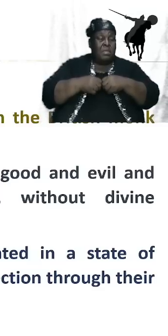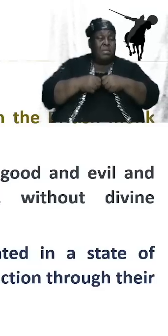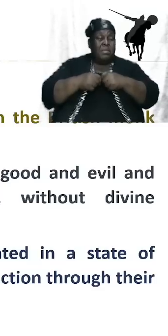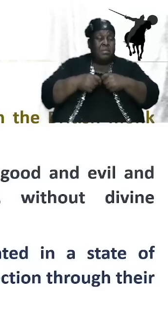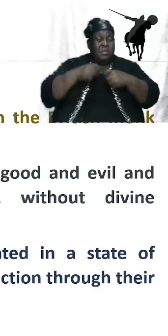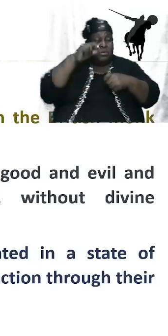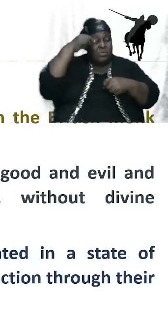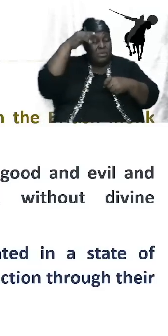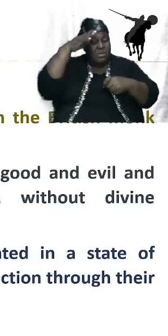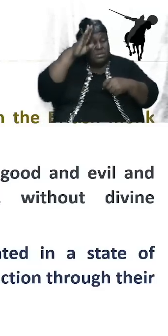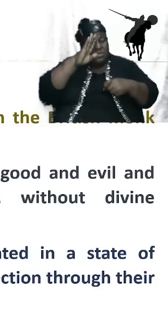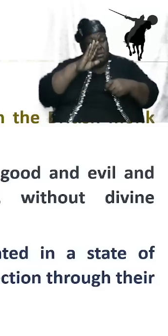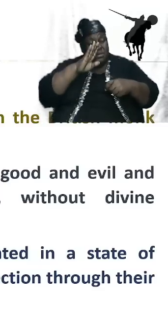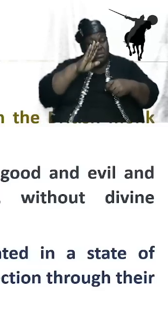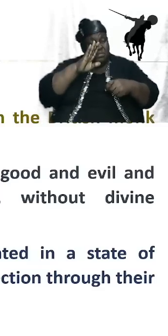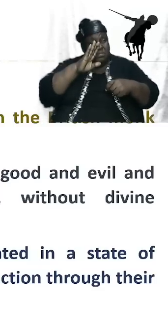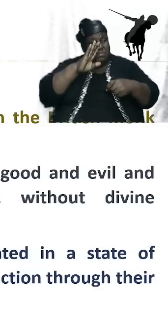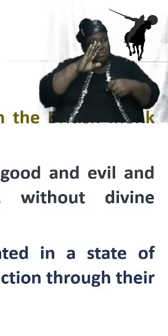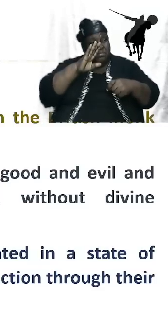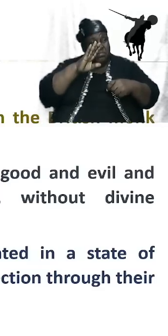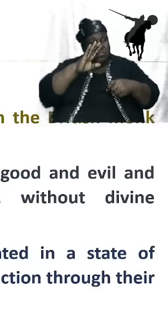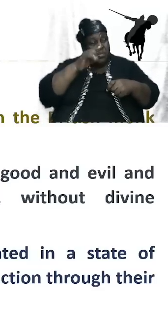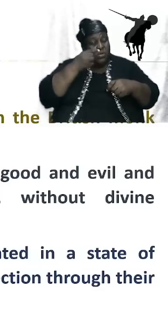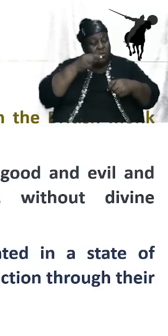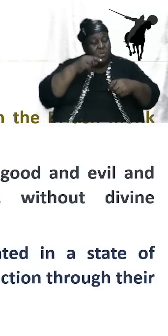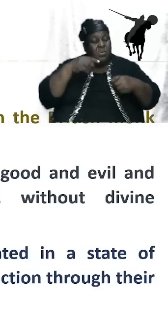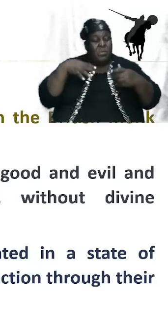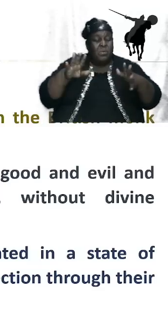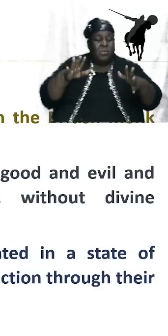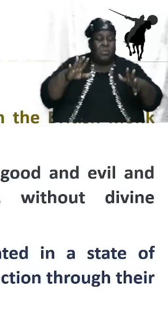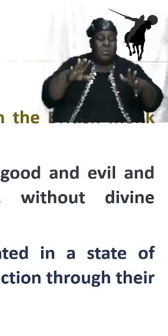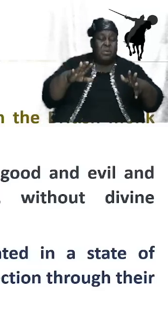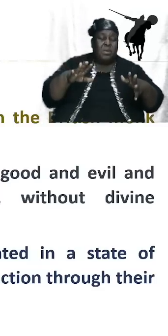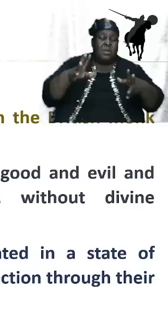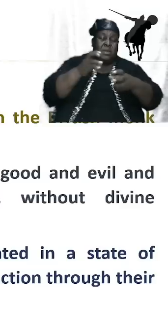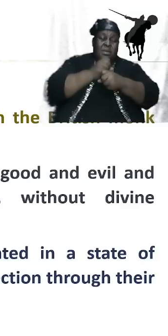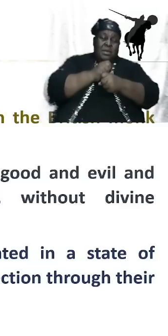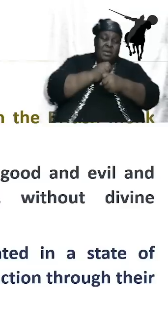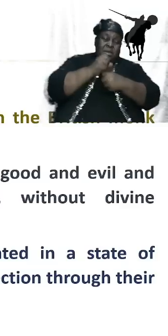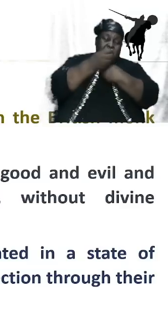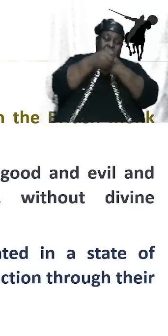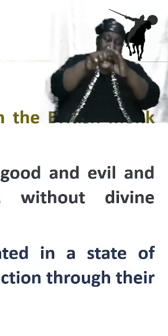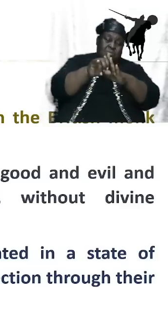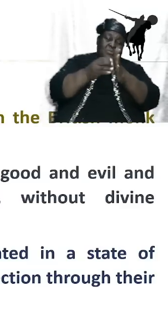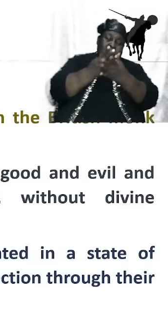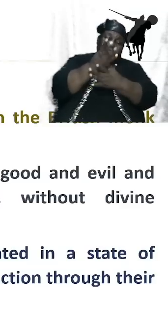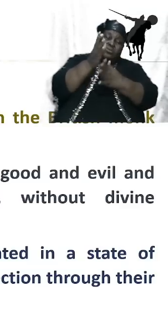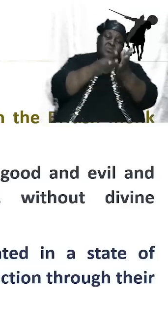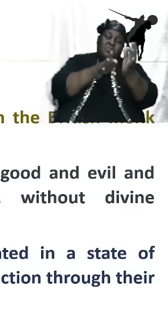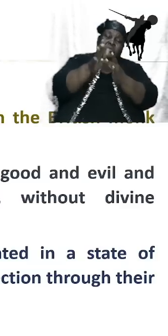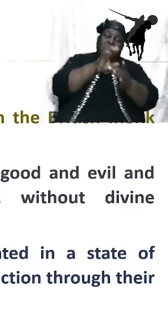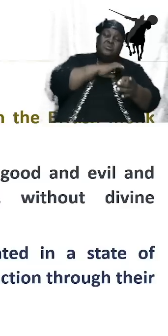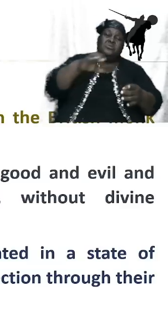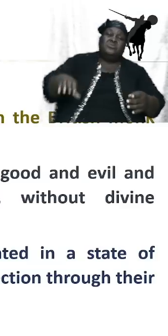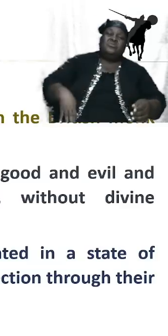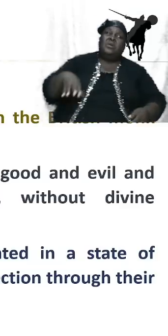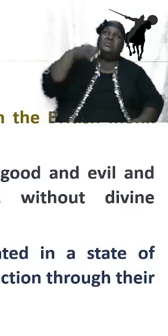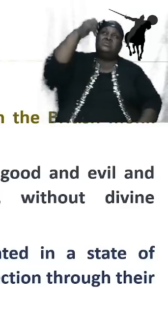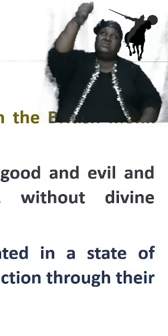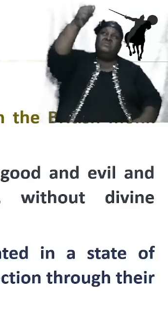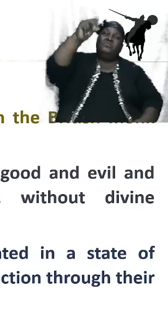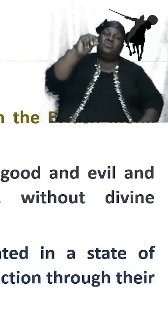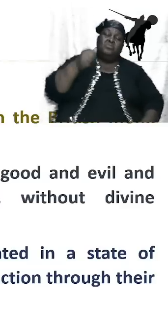Almighty God. Amen. It's the only way we can achieve salvation is through Jesus Christ Himself. No other